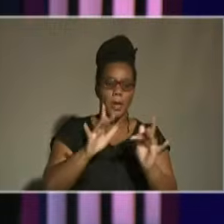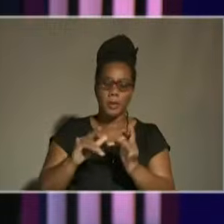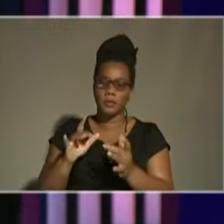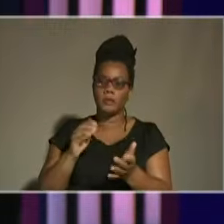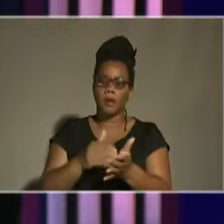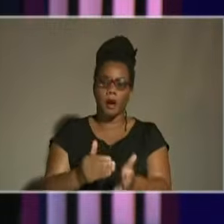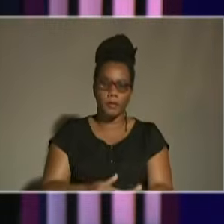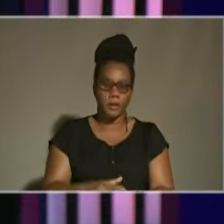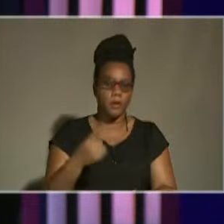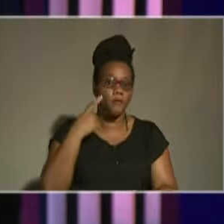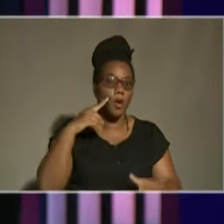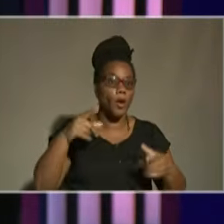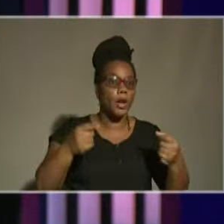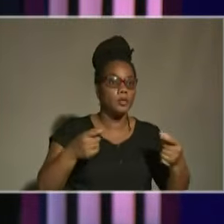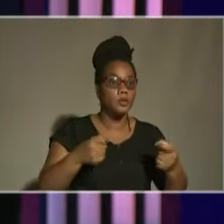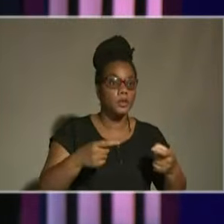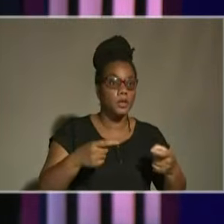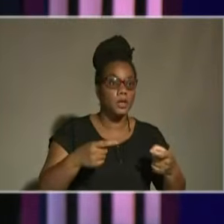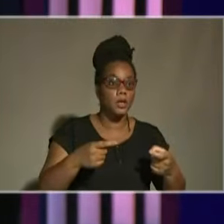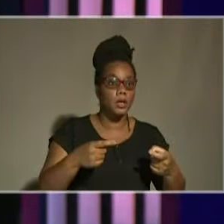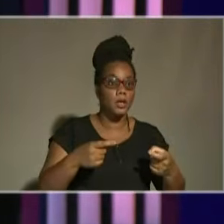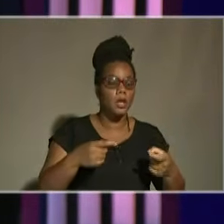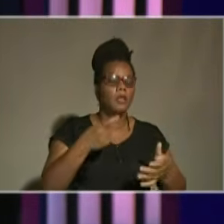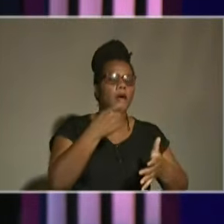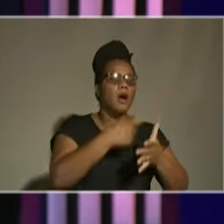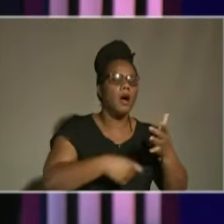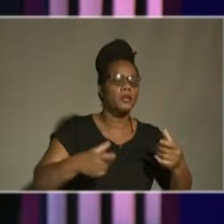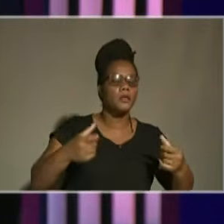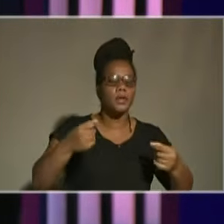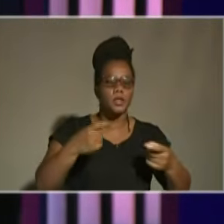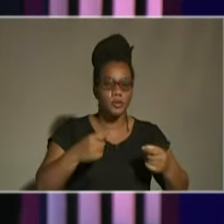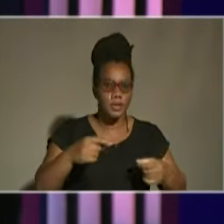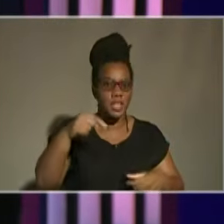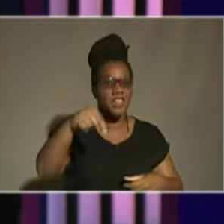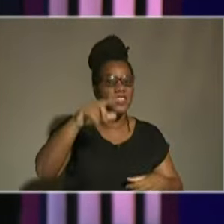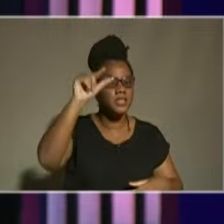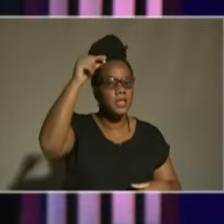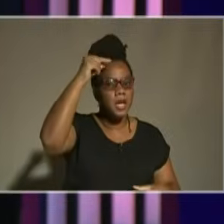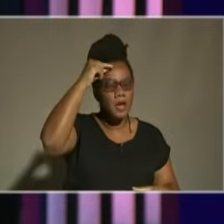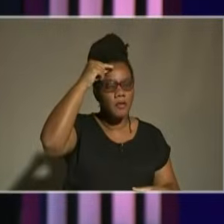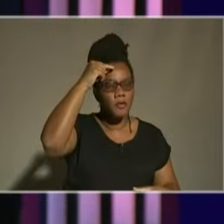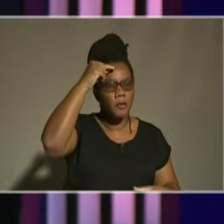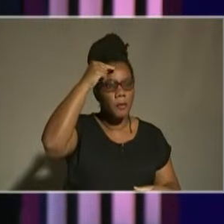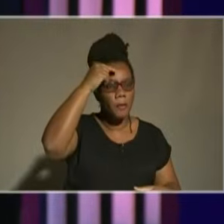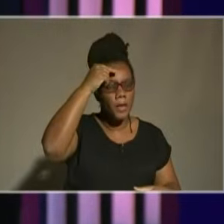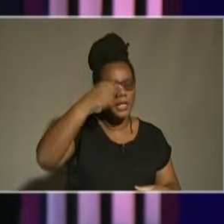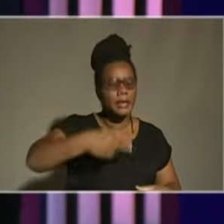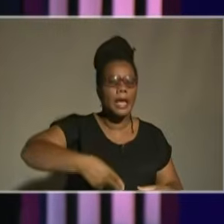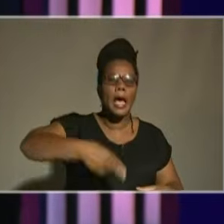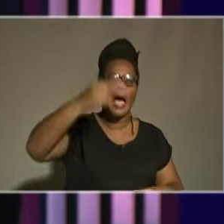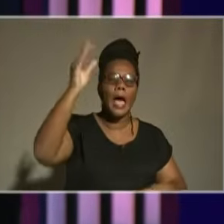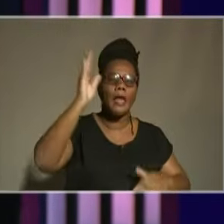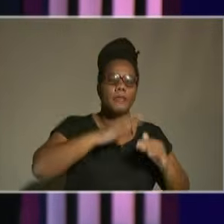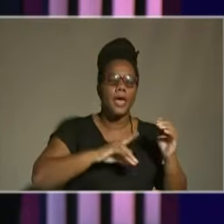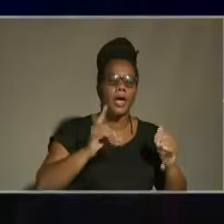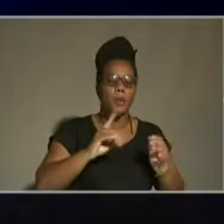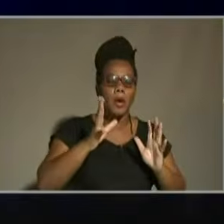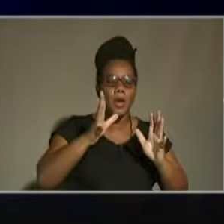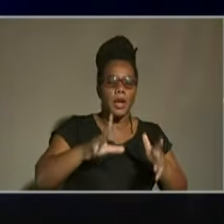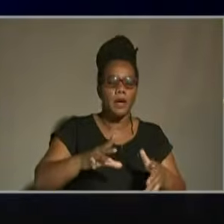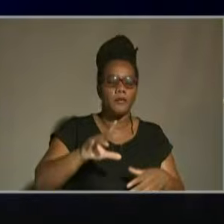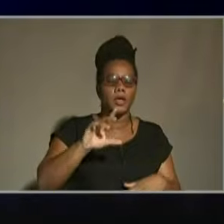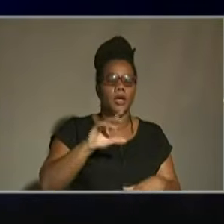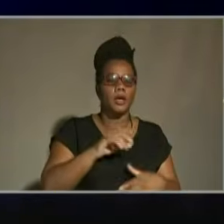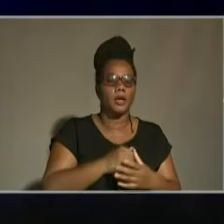As for electricity, the rate and cost of electricity under this government has gone way higher than where we left it at 23 cents per